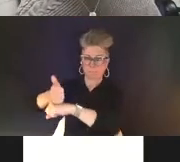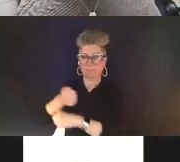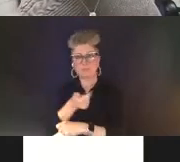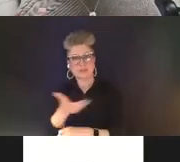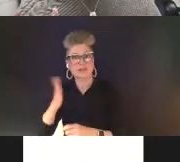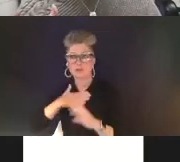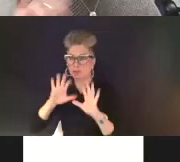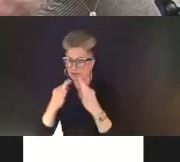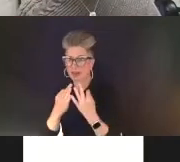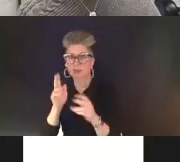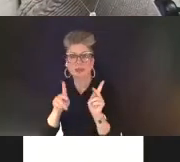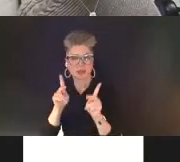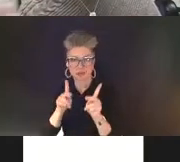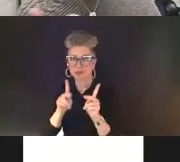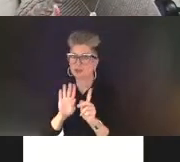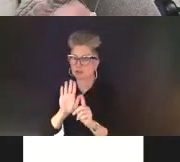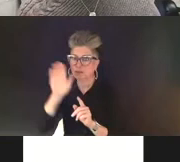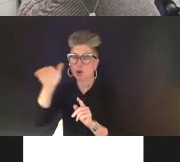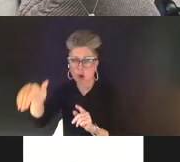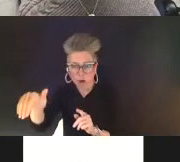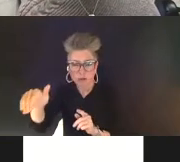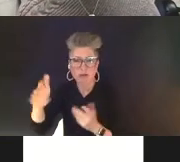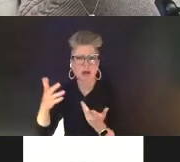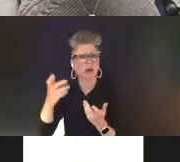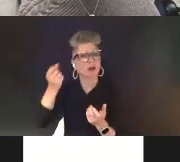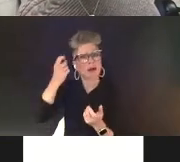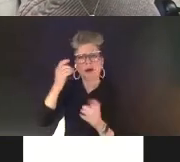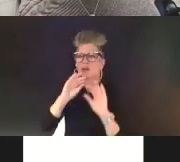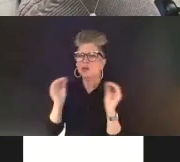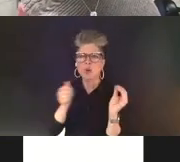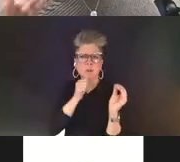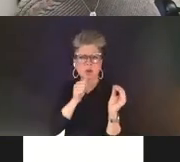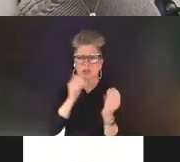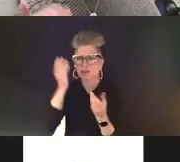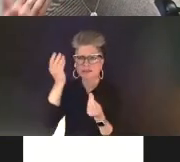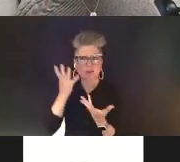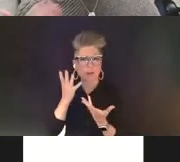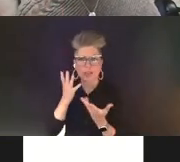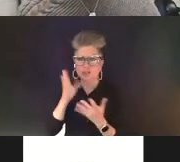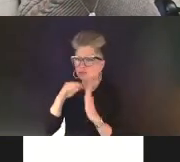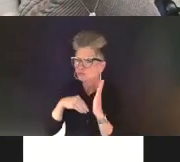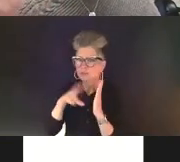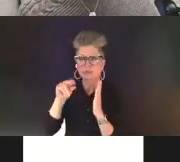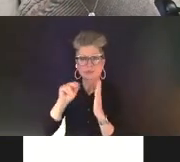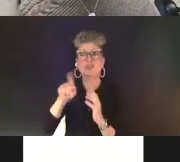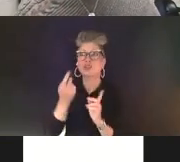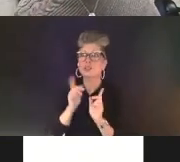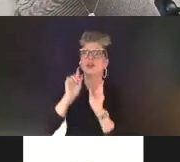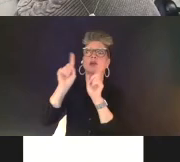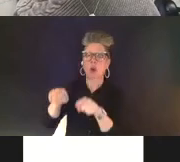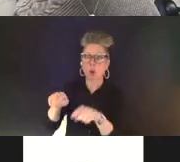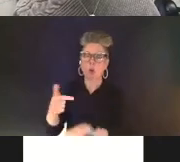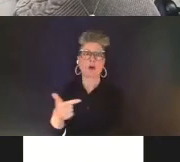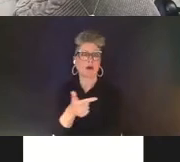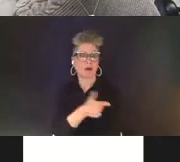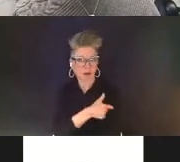as well. And so it's important to know that no personal information will be taken. People just need to get vaccinated. We need to get folks